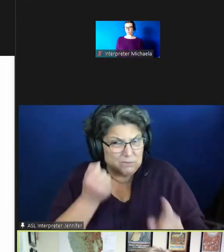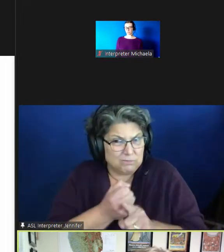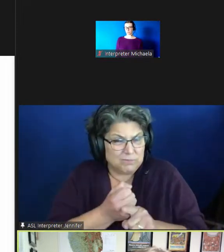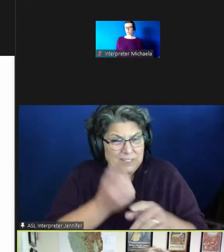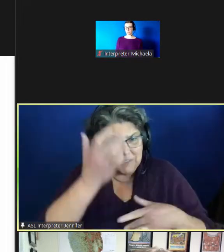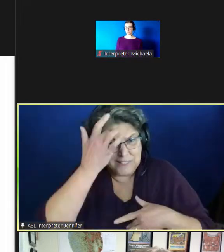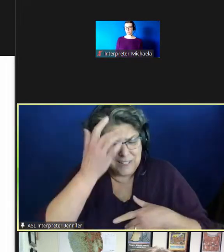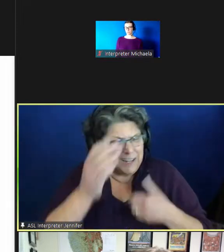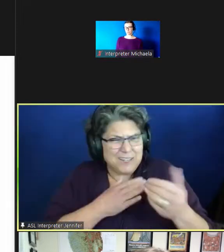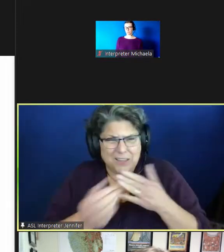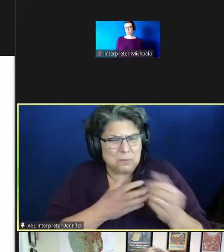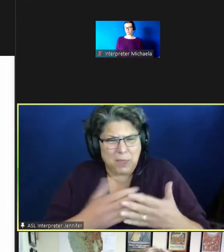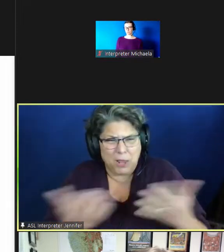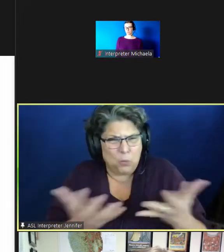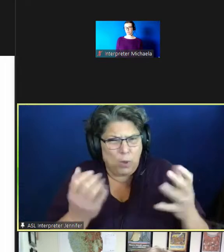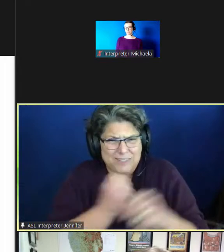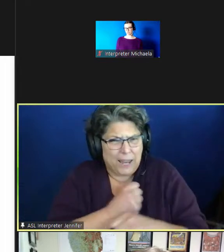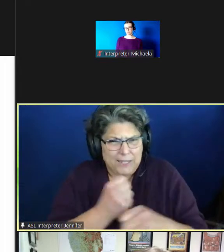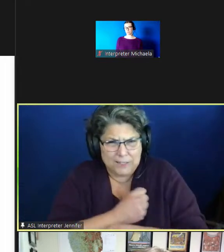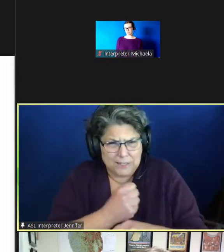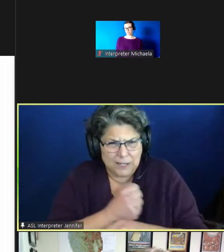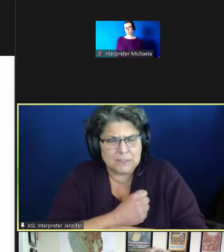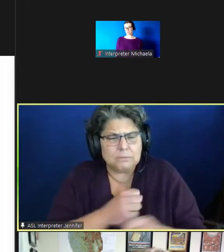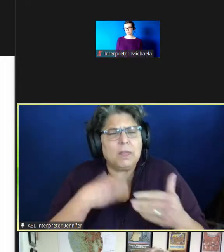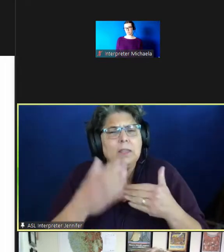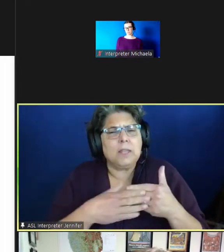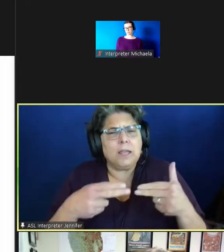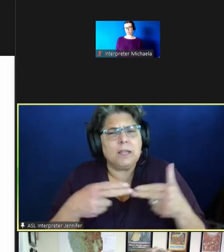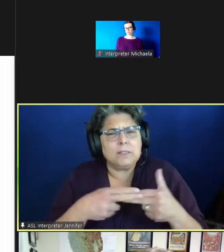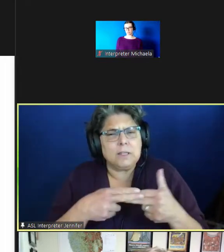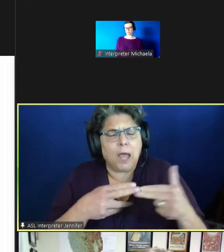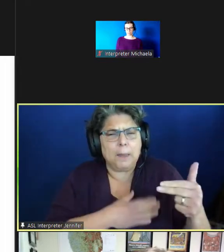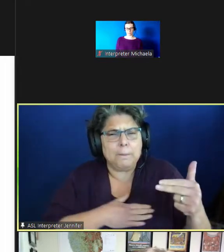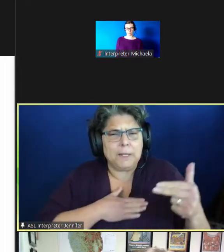really matter. So let's have the next slide, please.